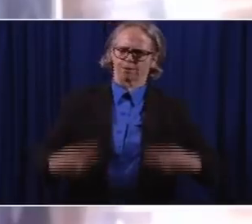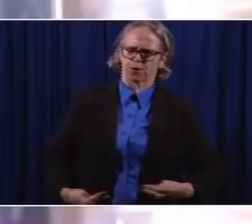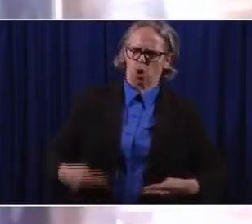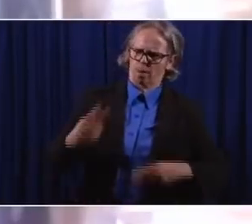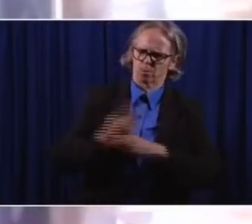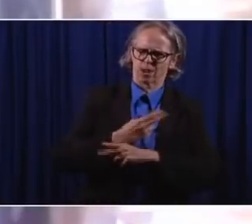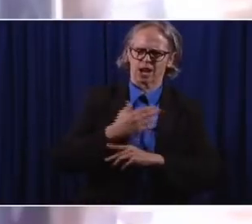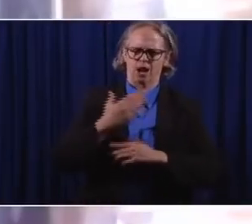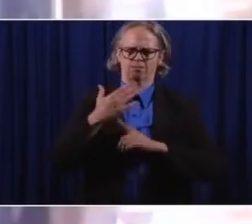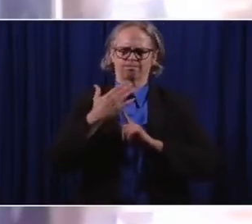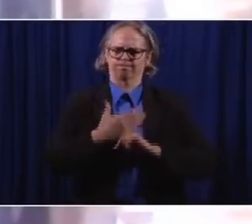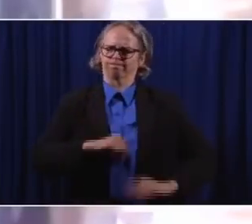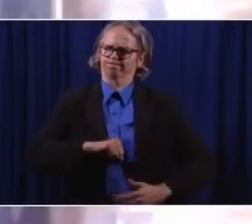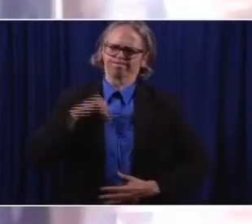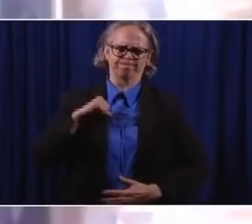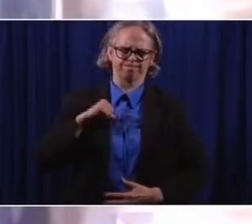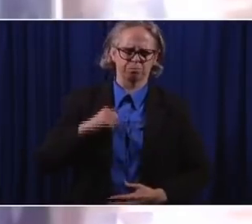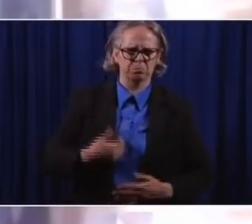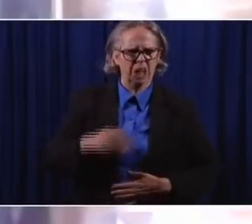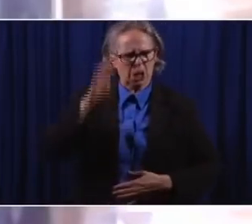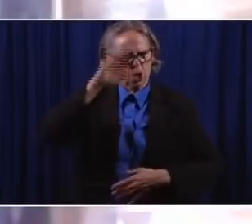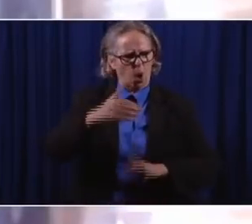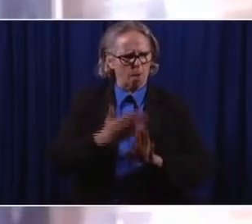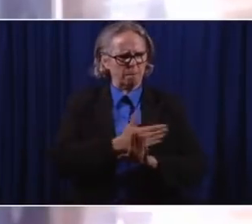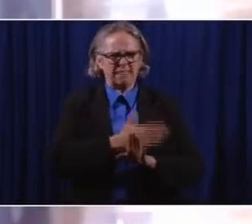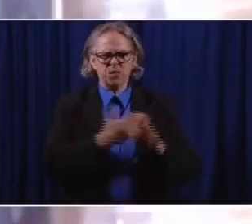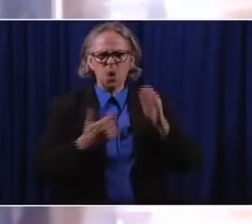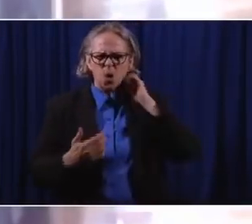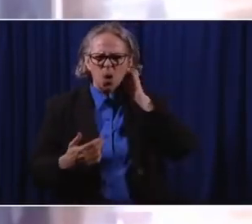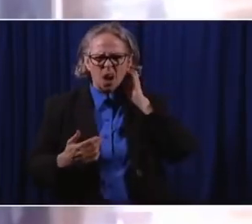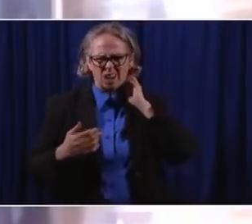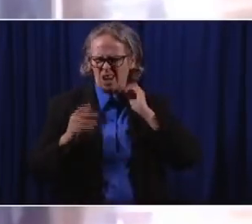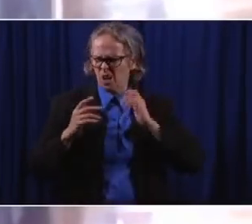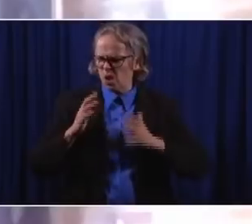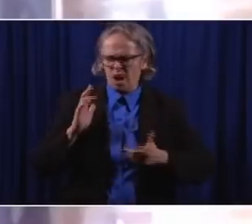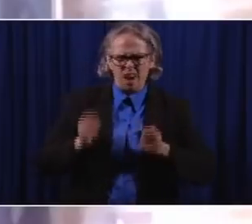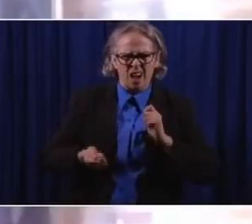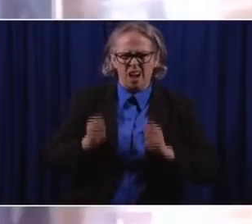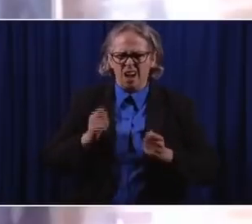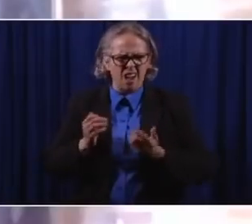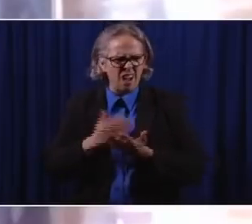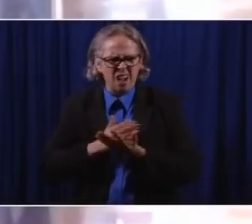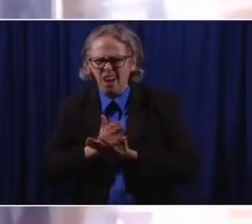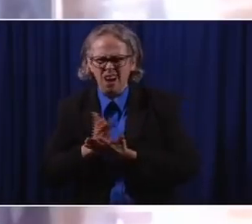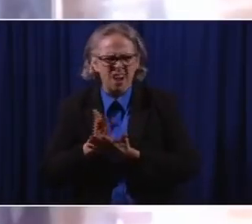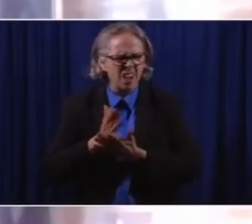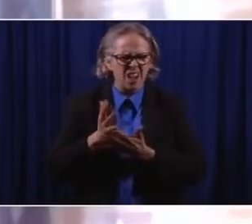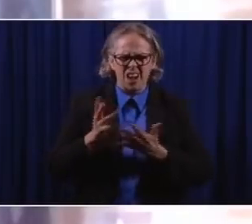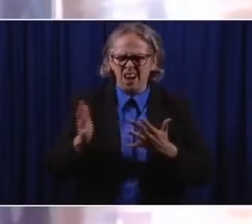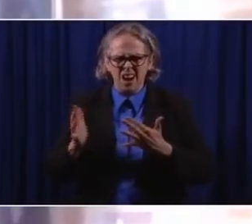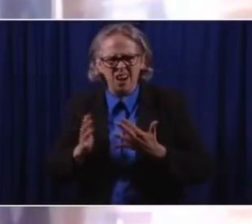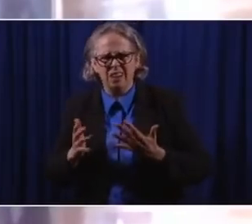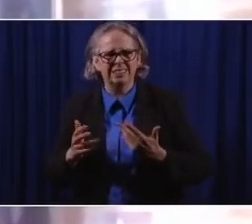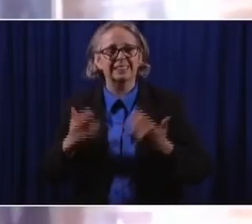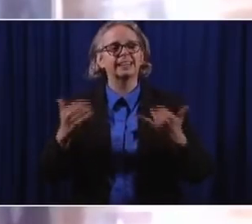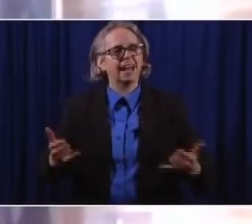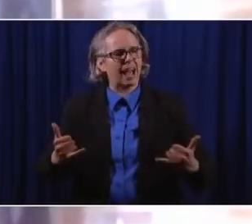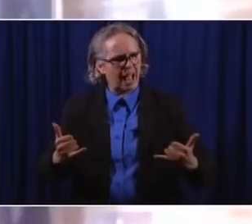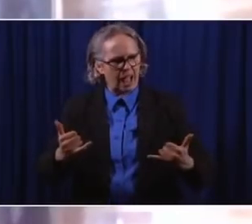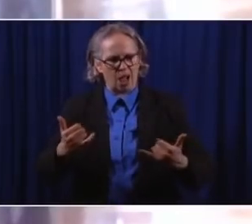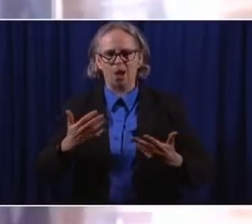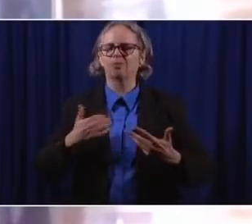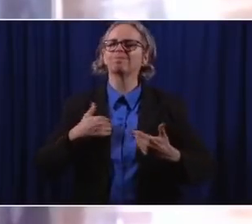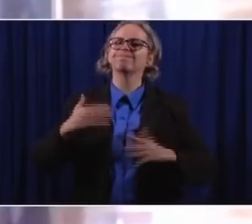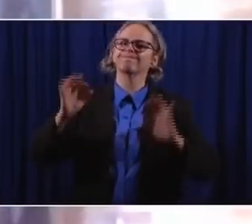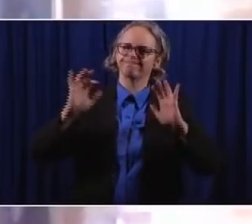4 years. I had a really hard time adjusting, not being in uniform every day. And I always remind myself that the effect that we have